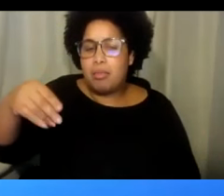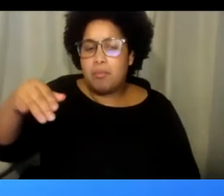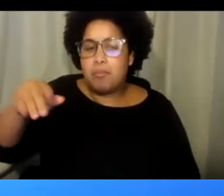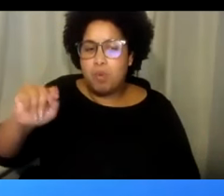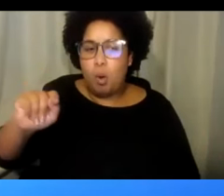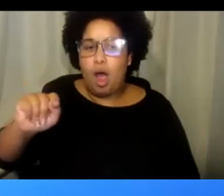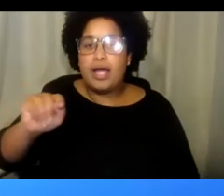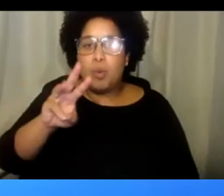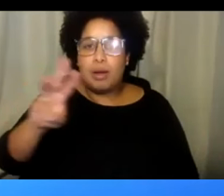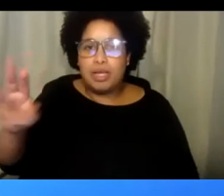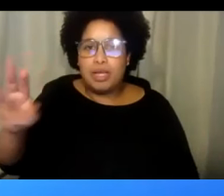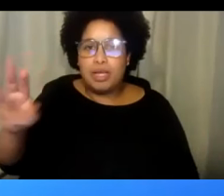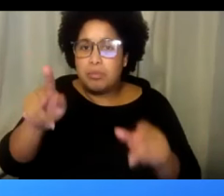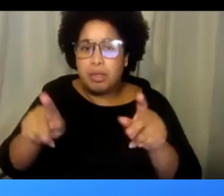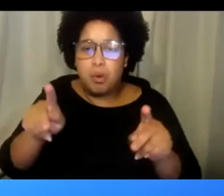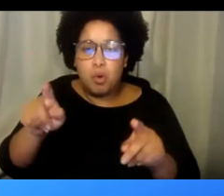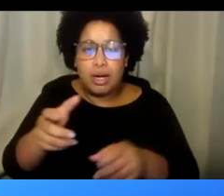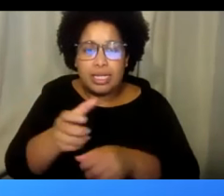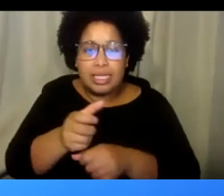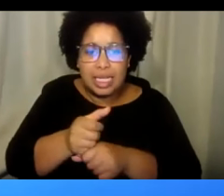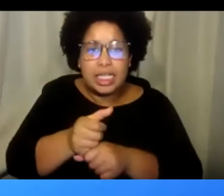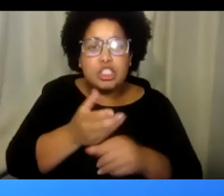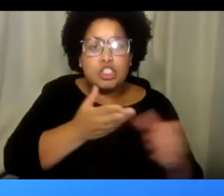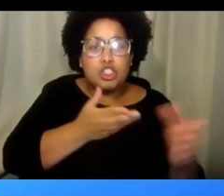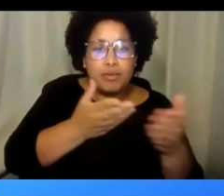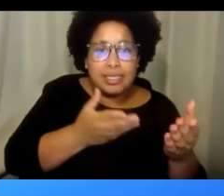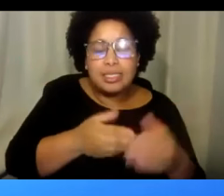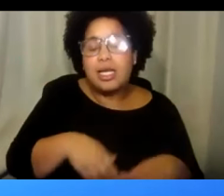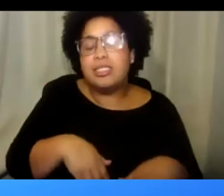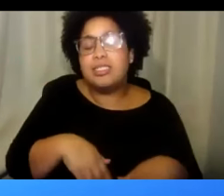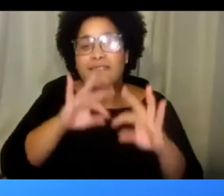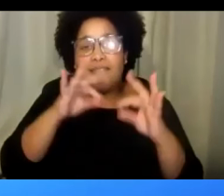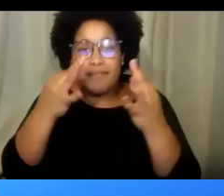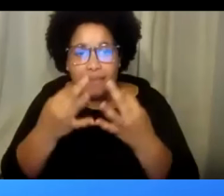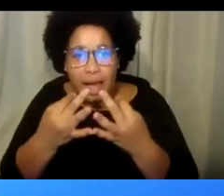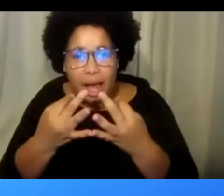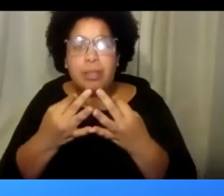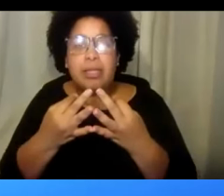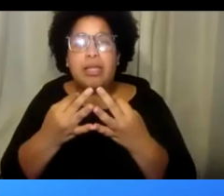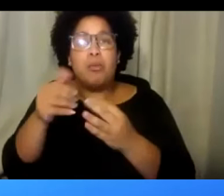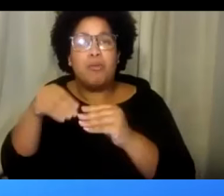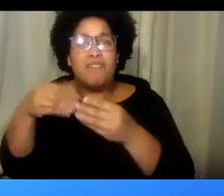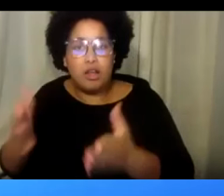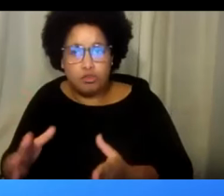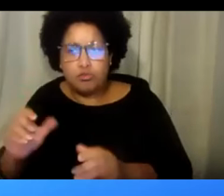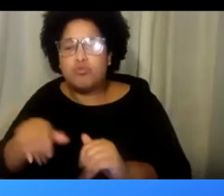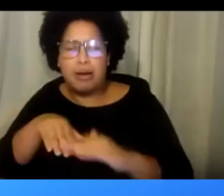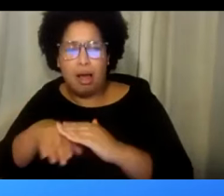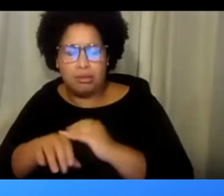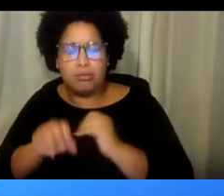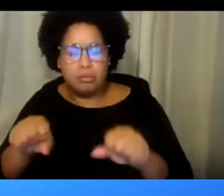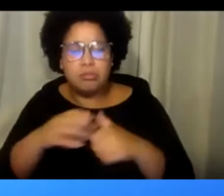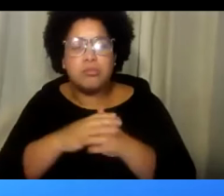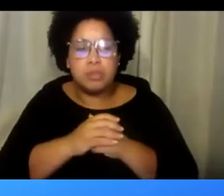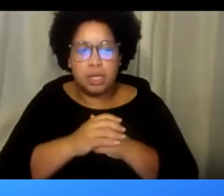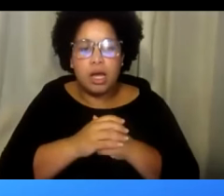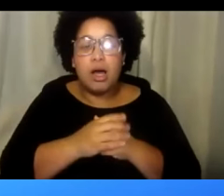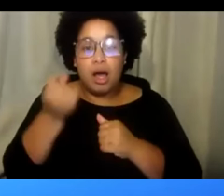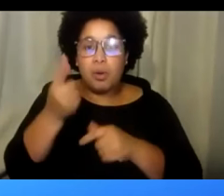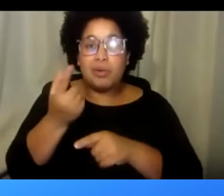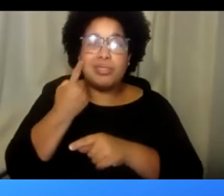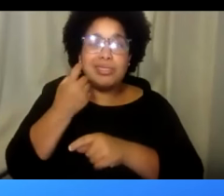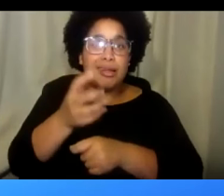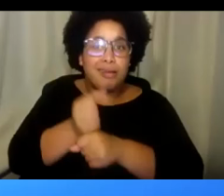receiving services, families, and other providers. PathPoint recently received a grant to create an assistive technology